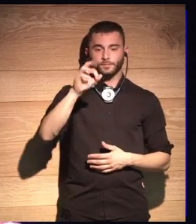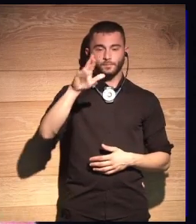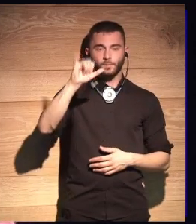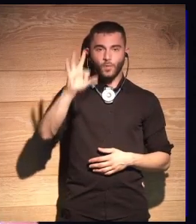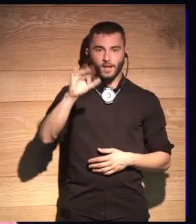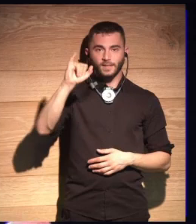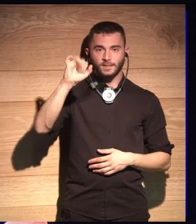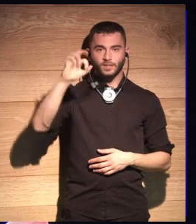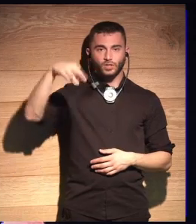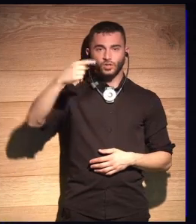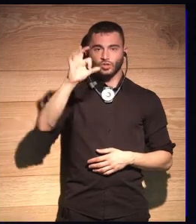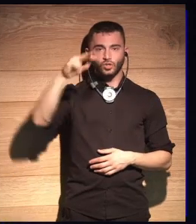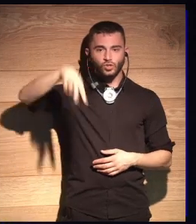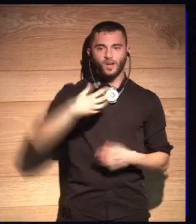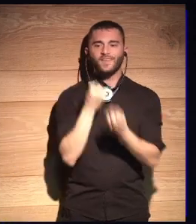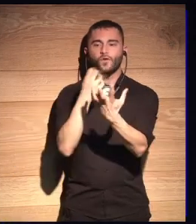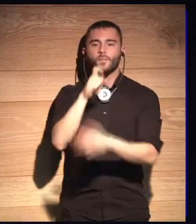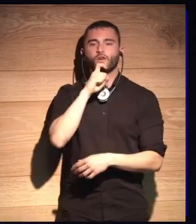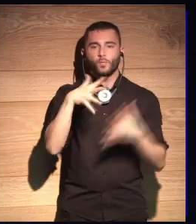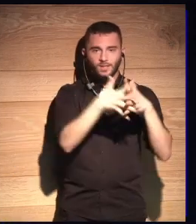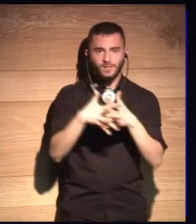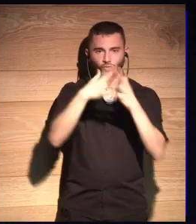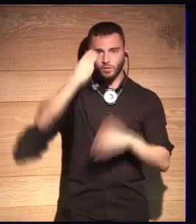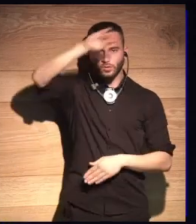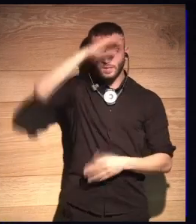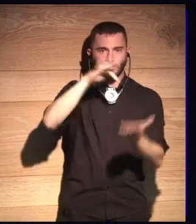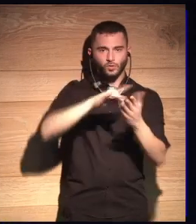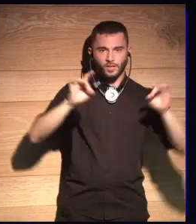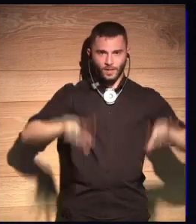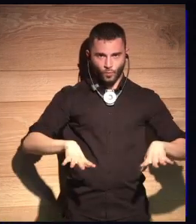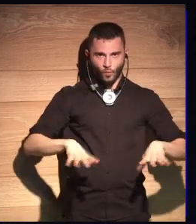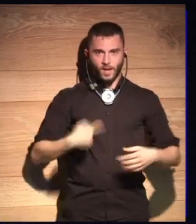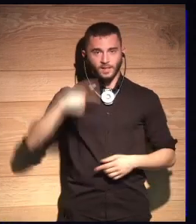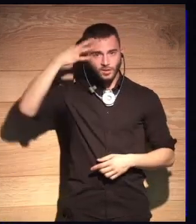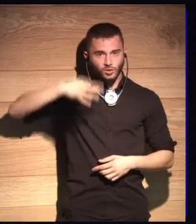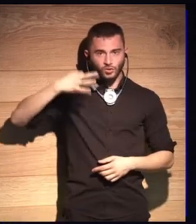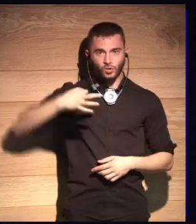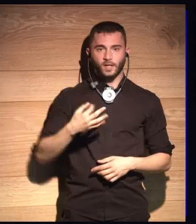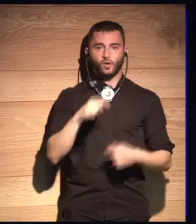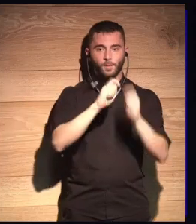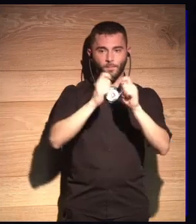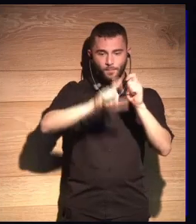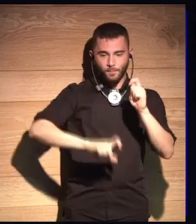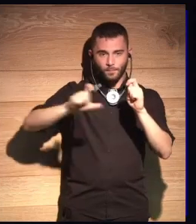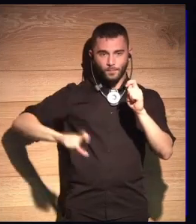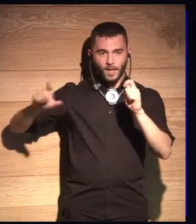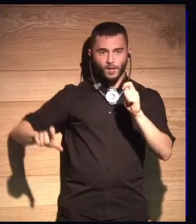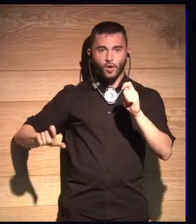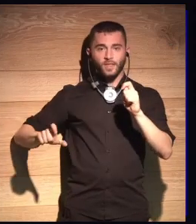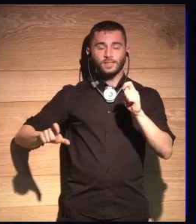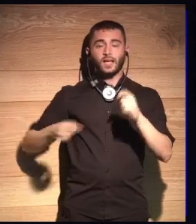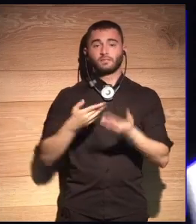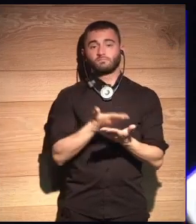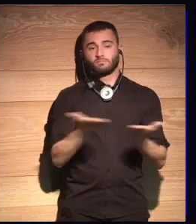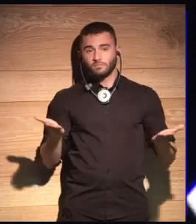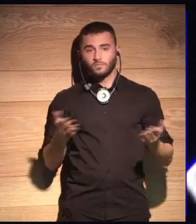in the United States about how to deal with Trump. And I think that journalists themselves are having to, well, they're not doing